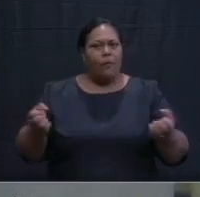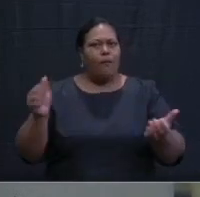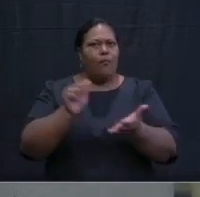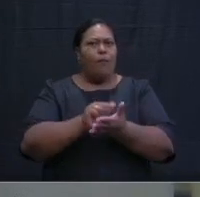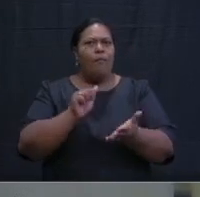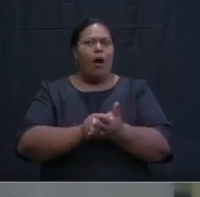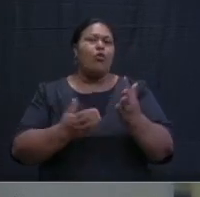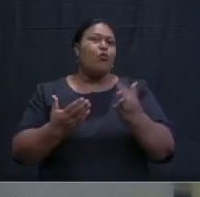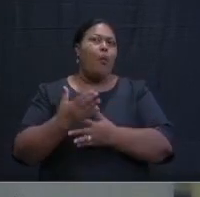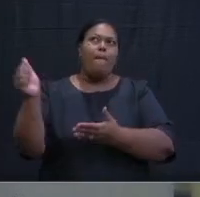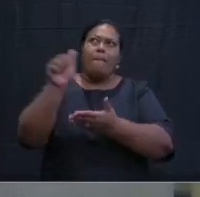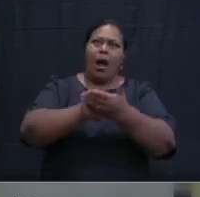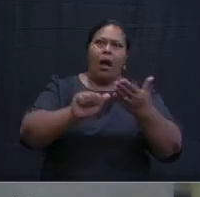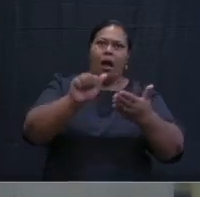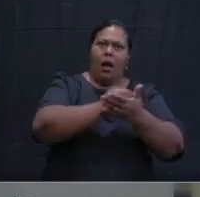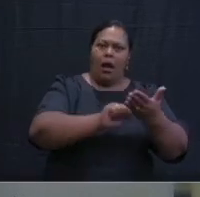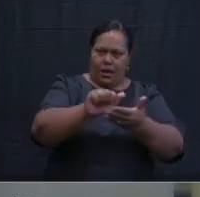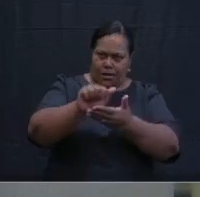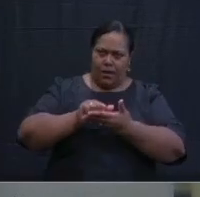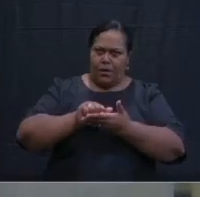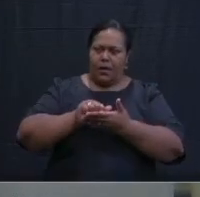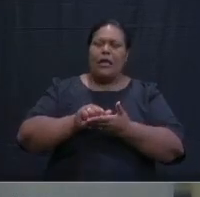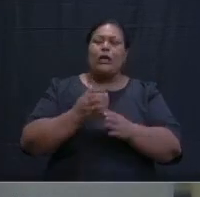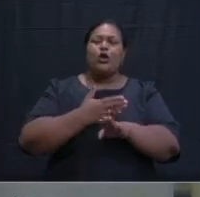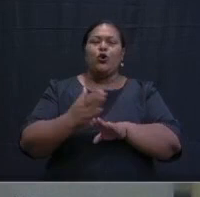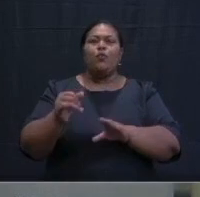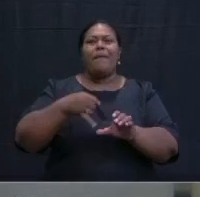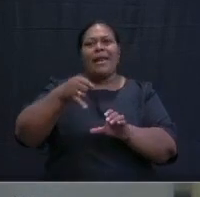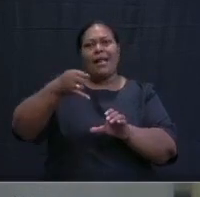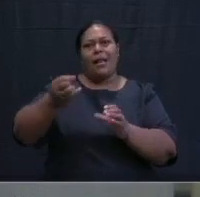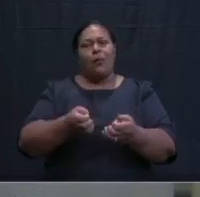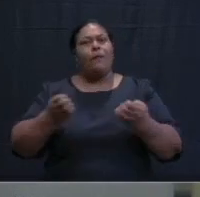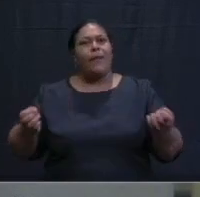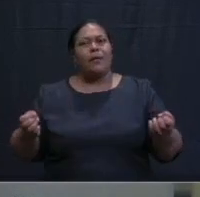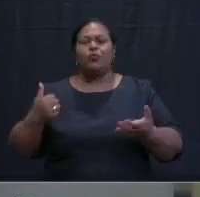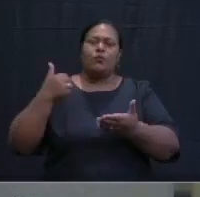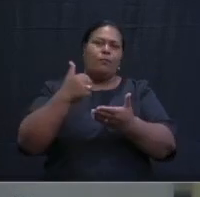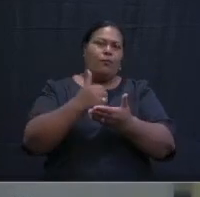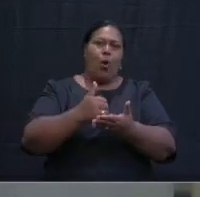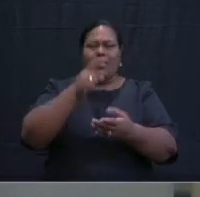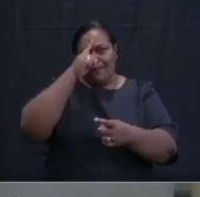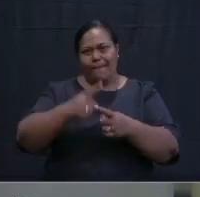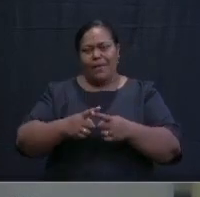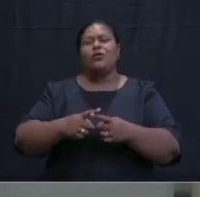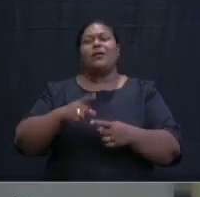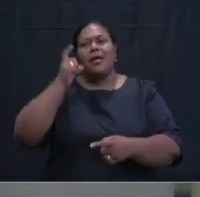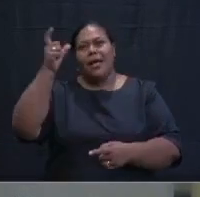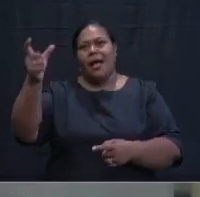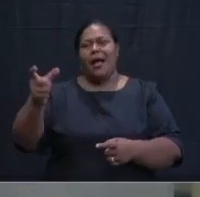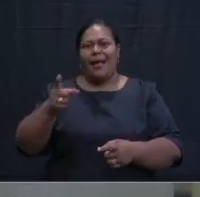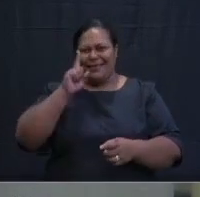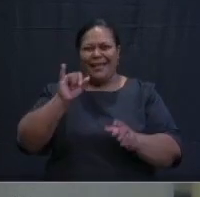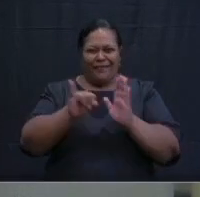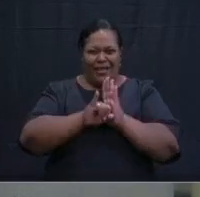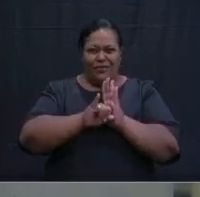through the procurement of purchase of new medical equipment to aid patient care and diagnosis. At